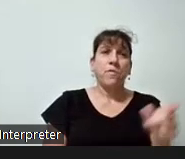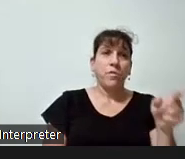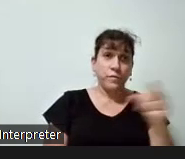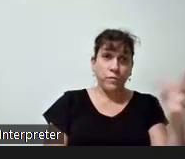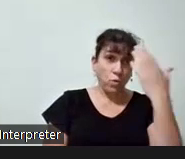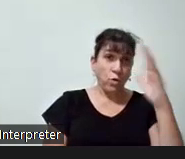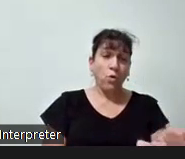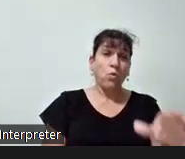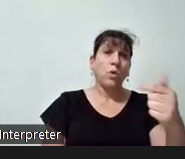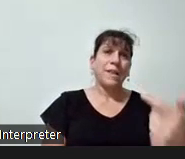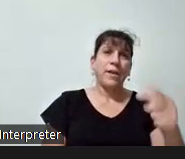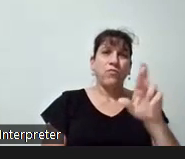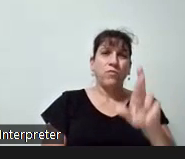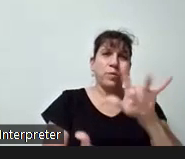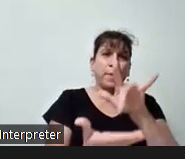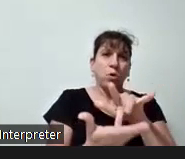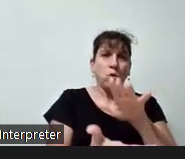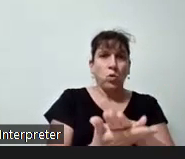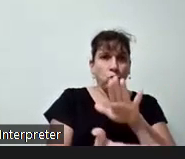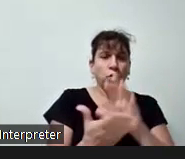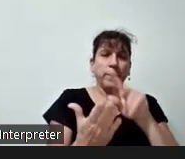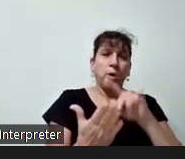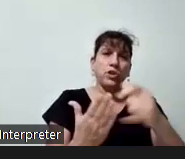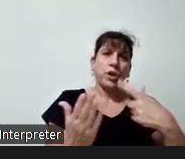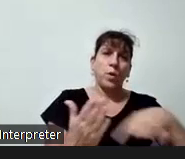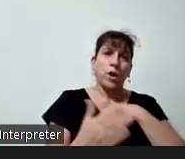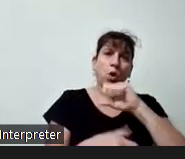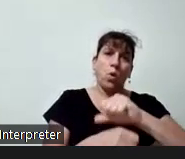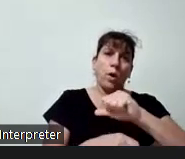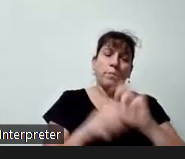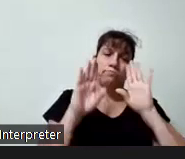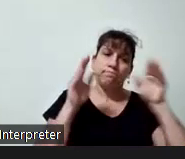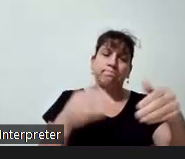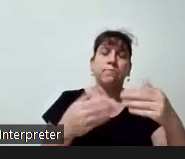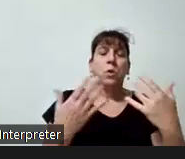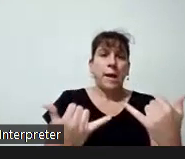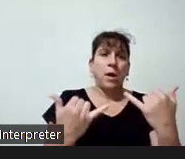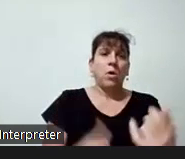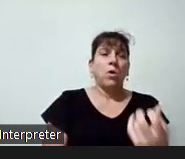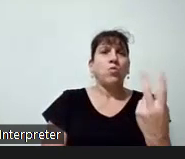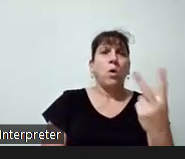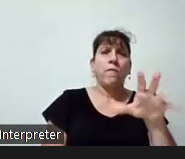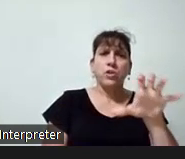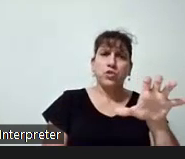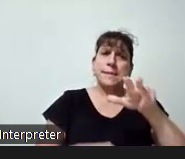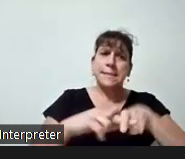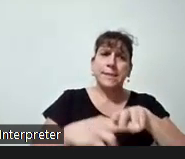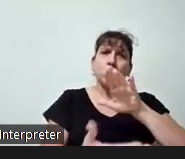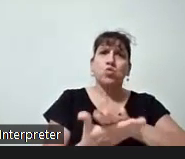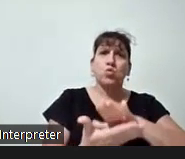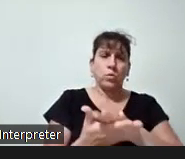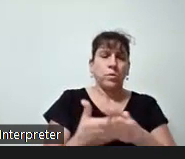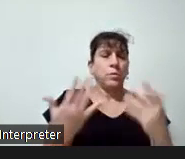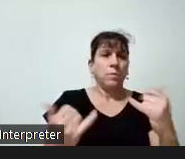know, Glenridge Middle School, which is the project that we're all working on, is going to be a 1,200 seat school. It's being